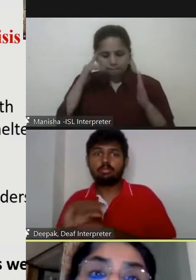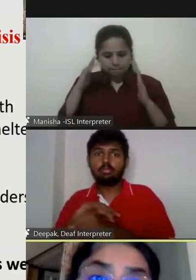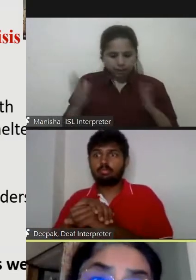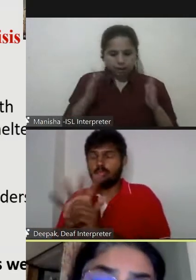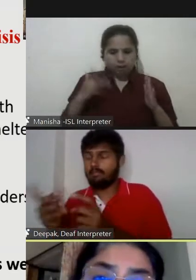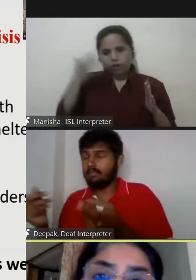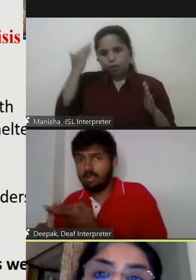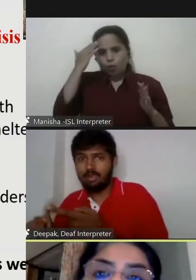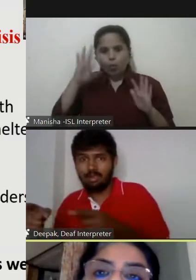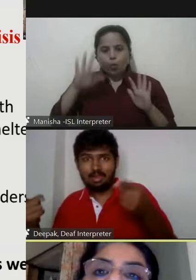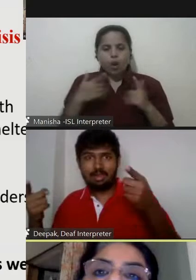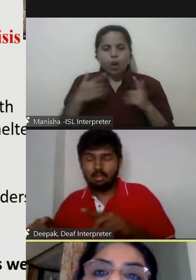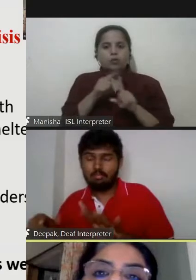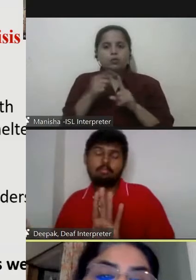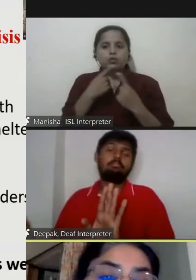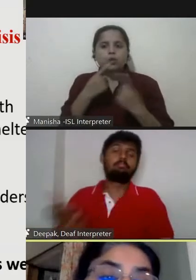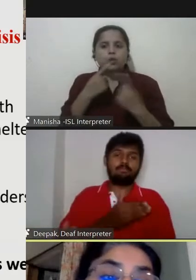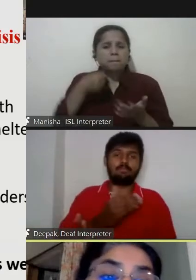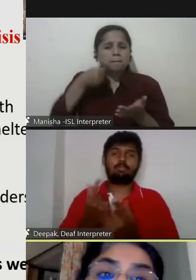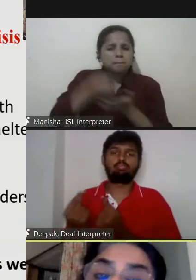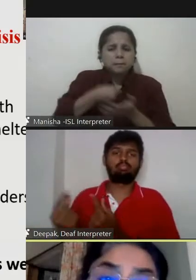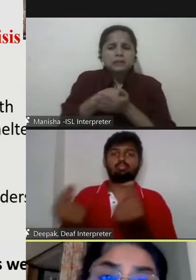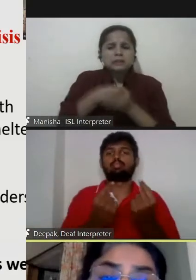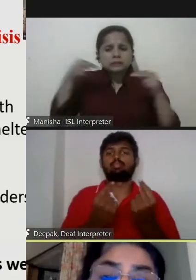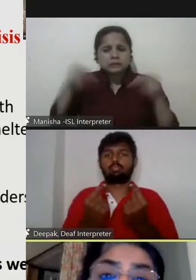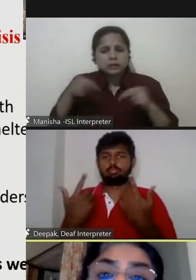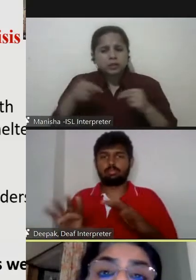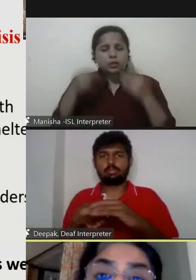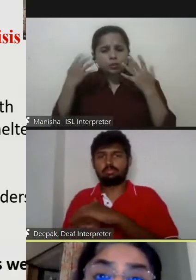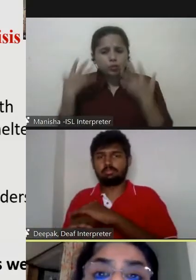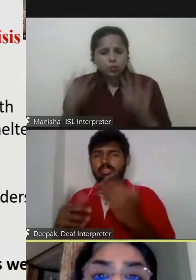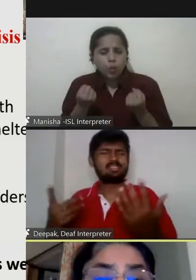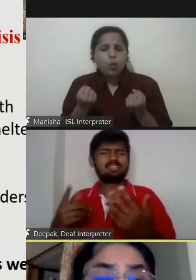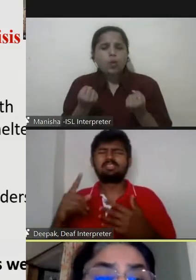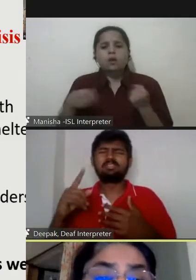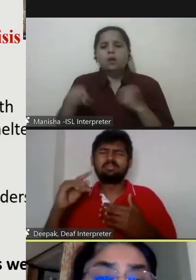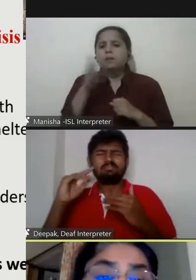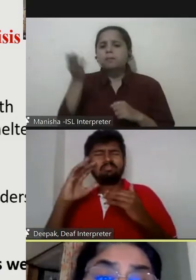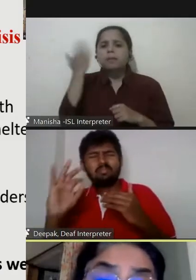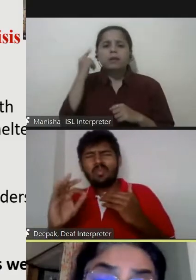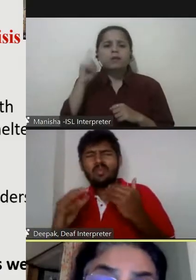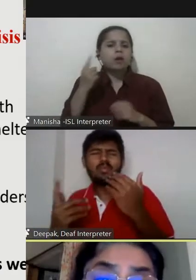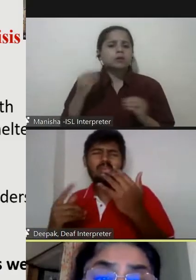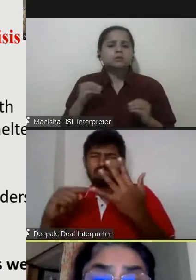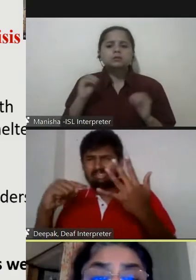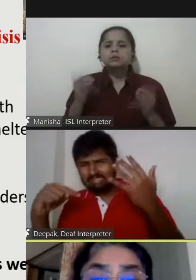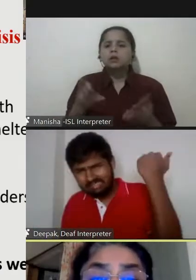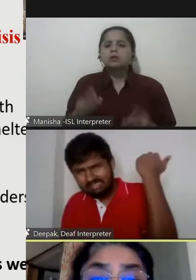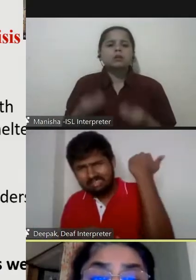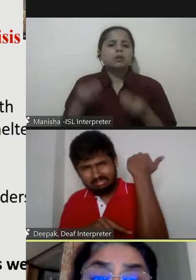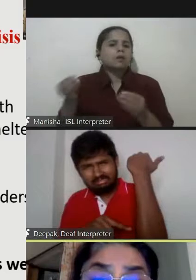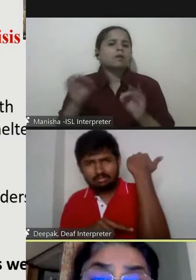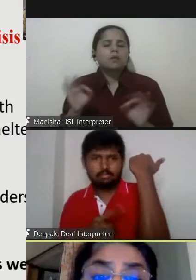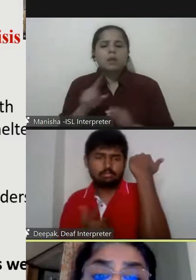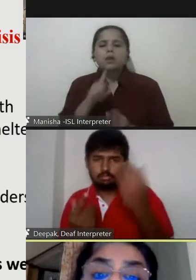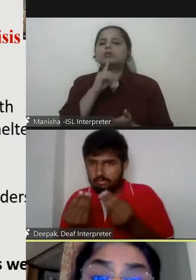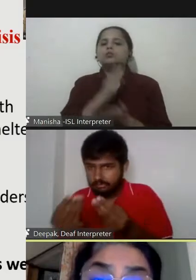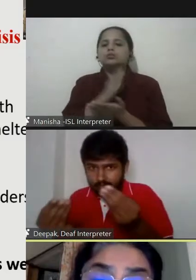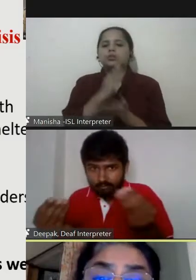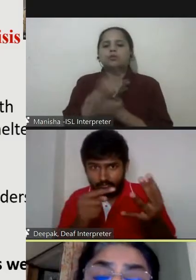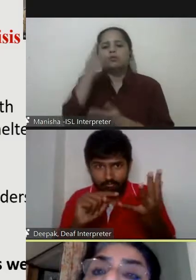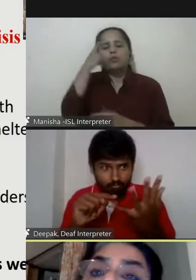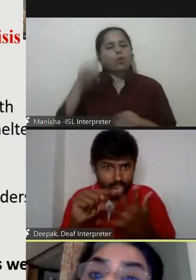people. Basic needs that were not being met at that point were ensured for all: